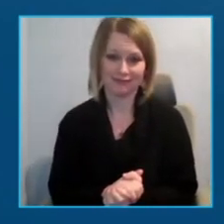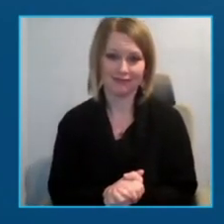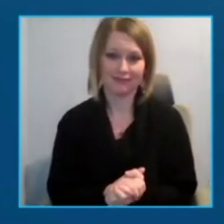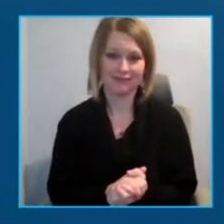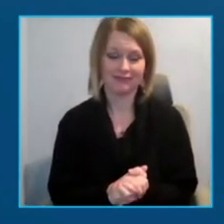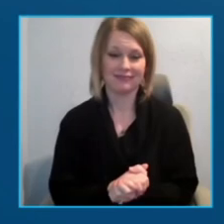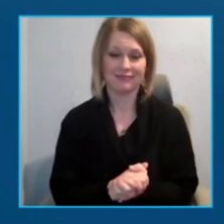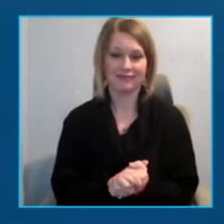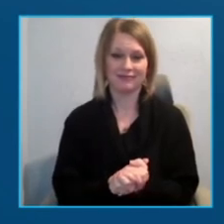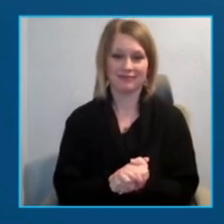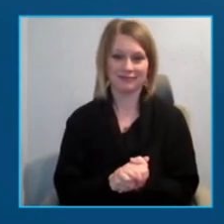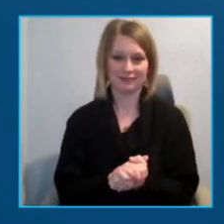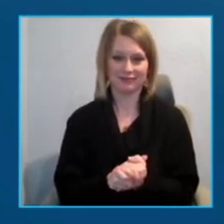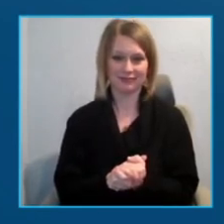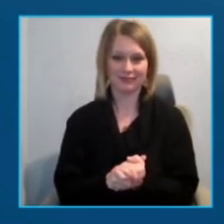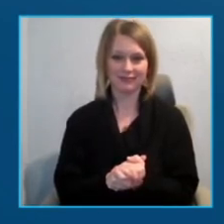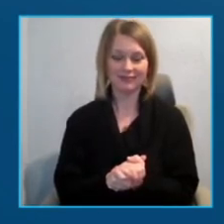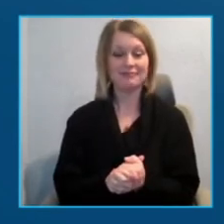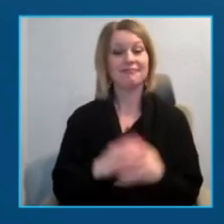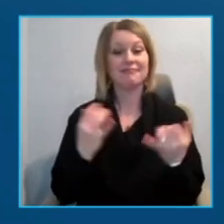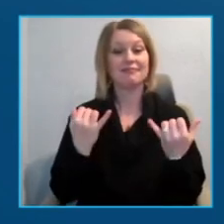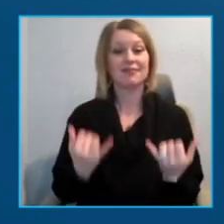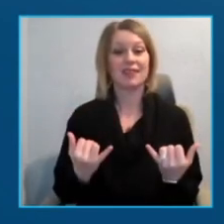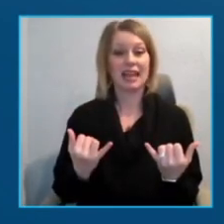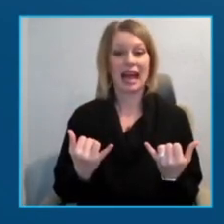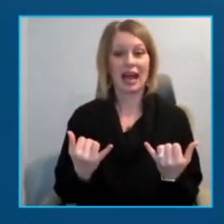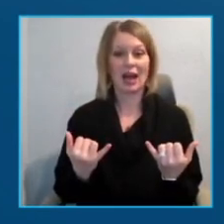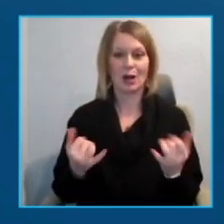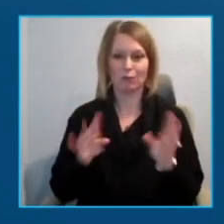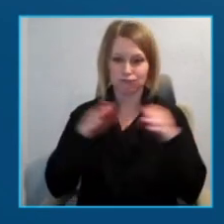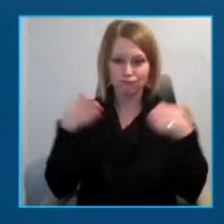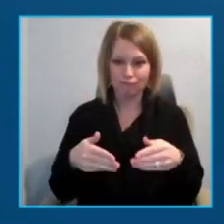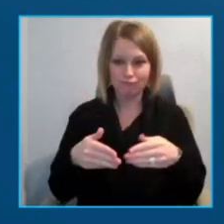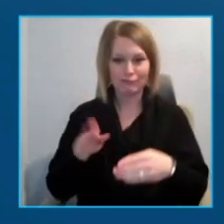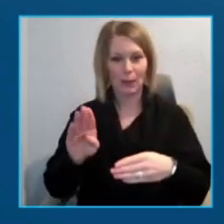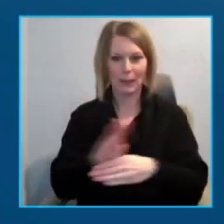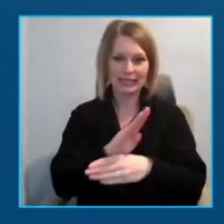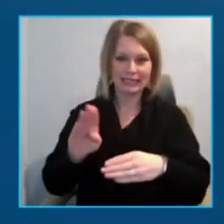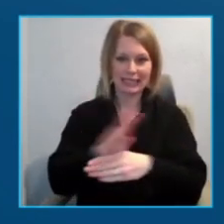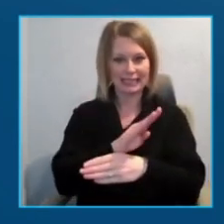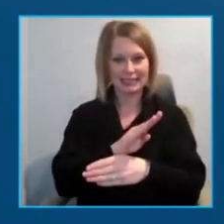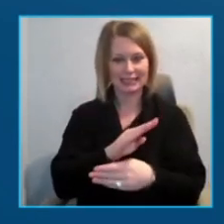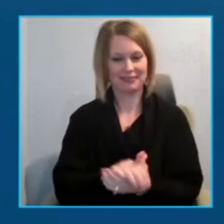Now, let's get to the business that is before us today.